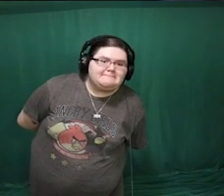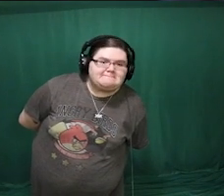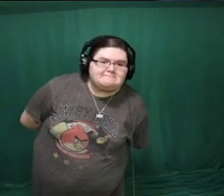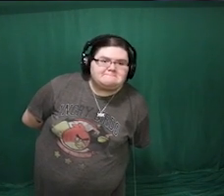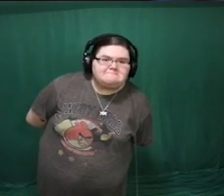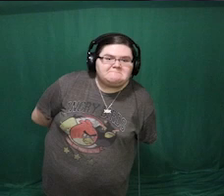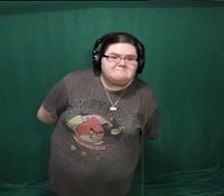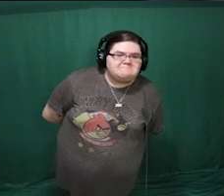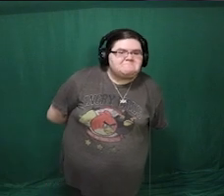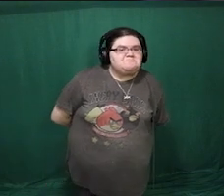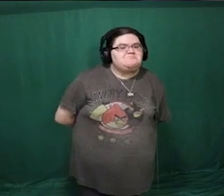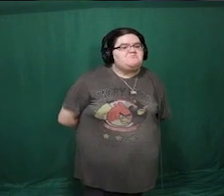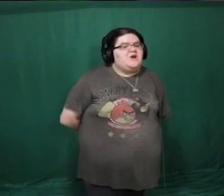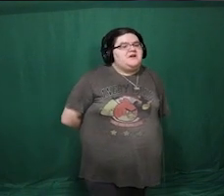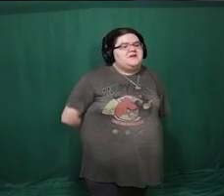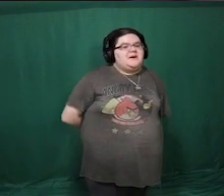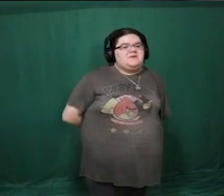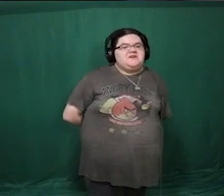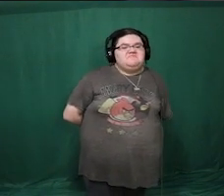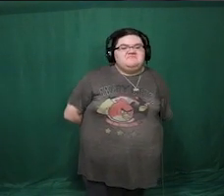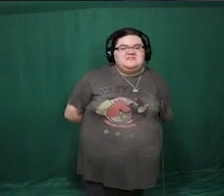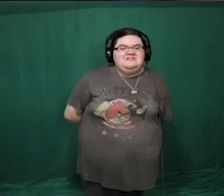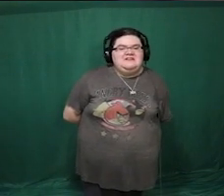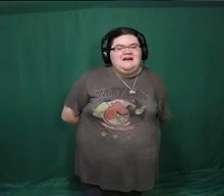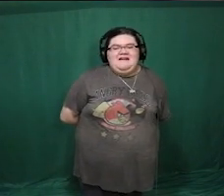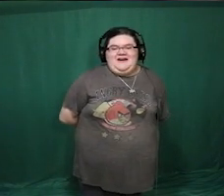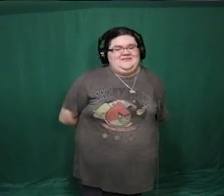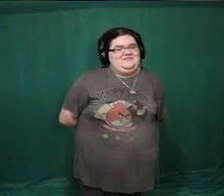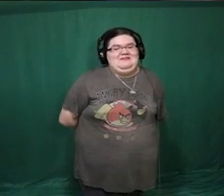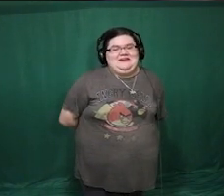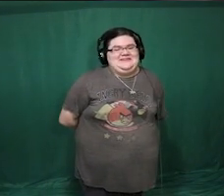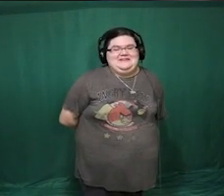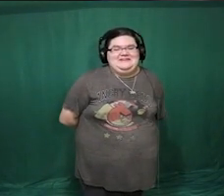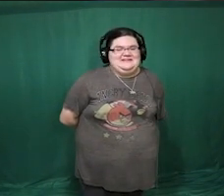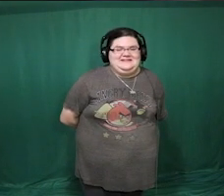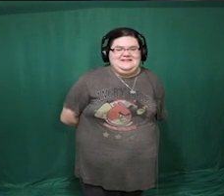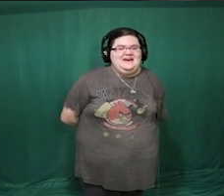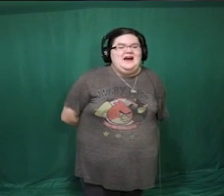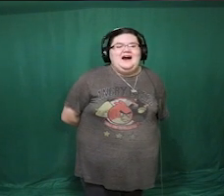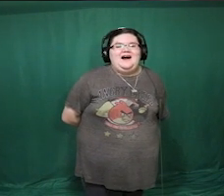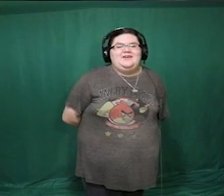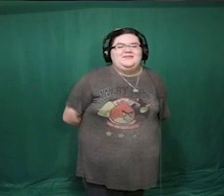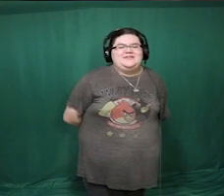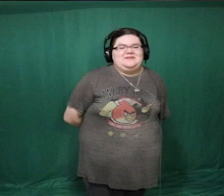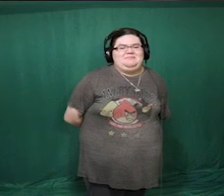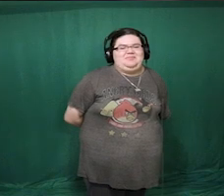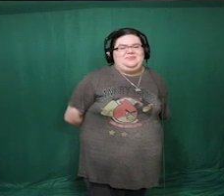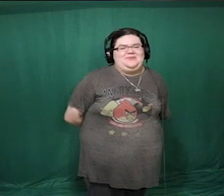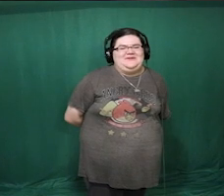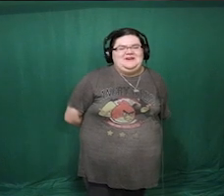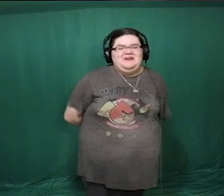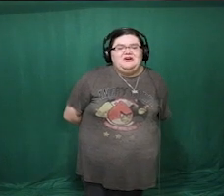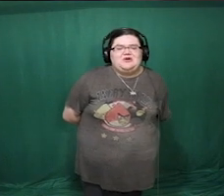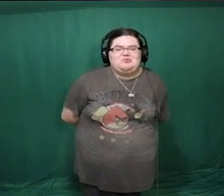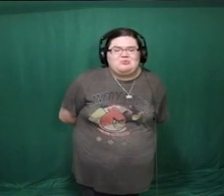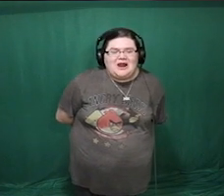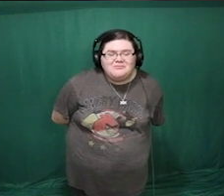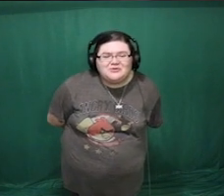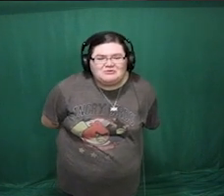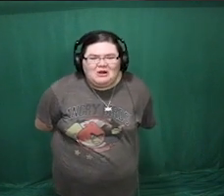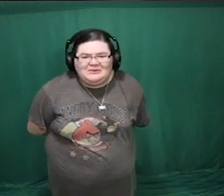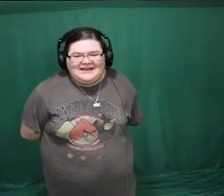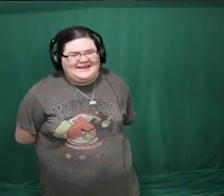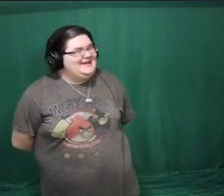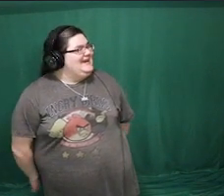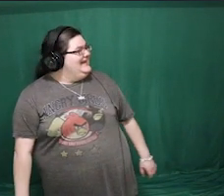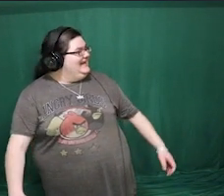cloning. It's probably please, that. Please. Yeah, B. What? I have no idea. Oh, I God. Wasn't grape